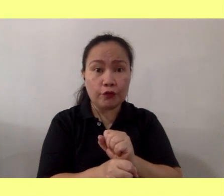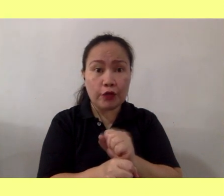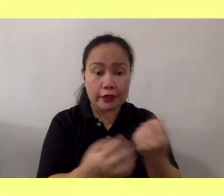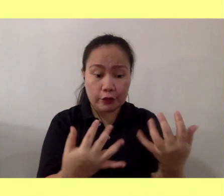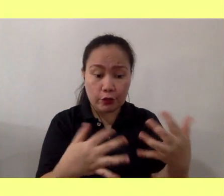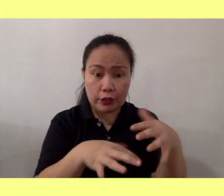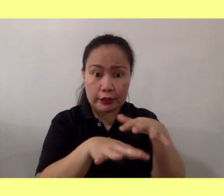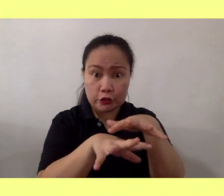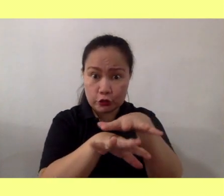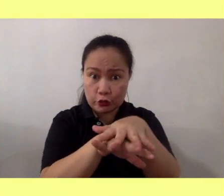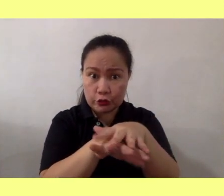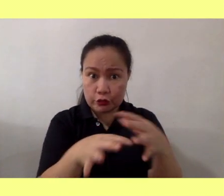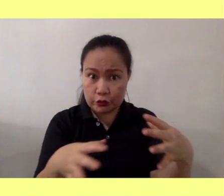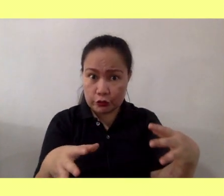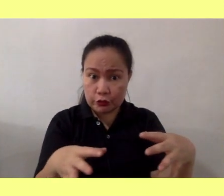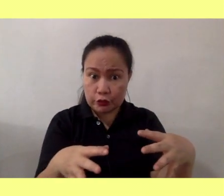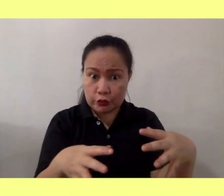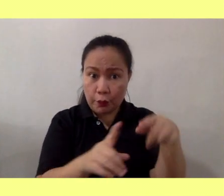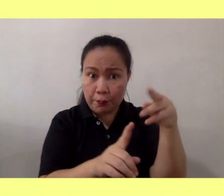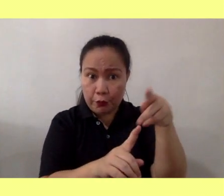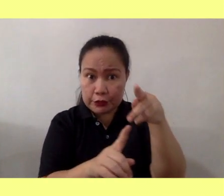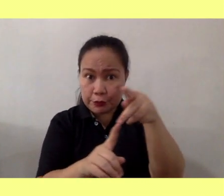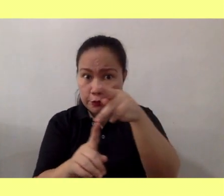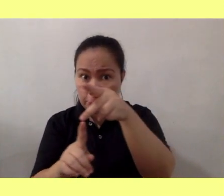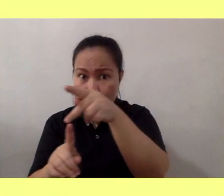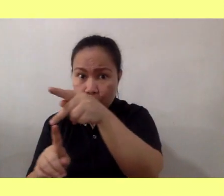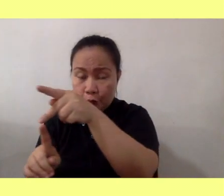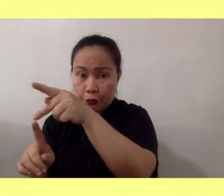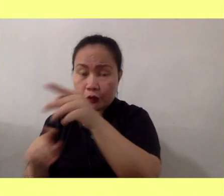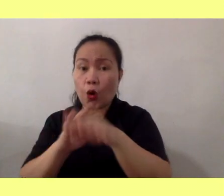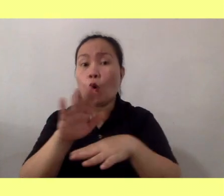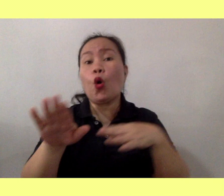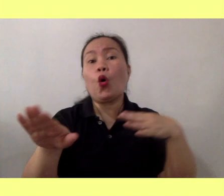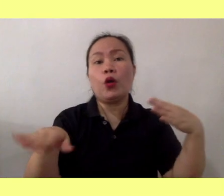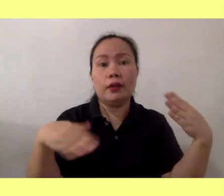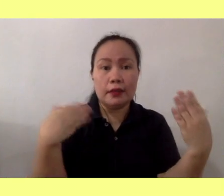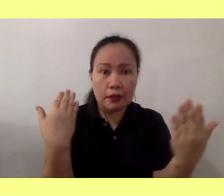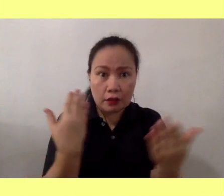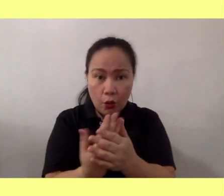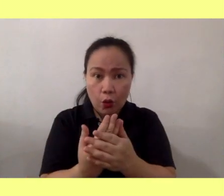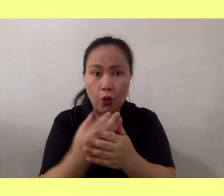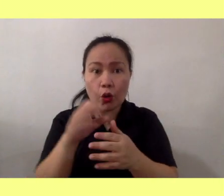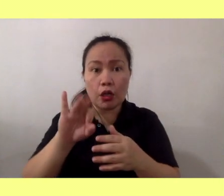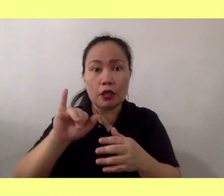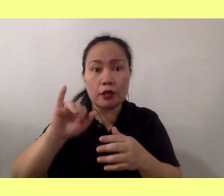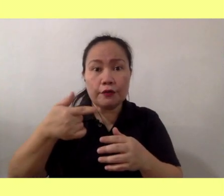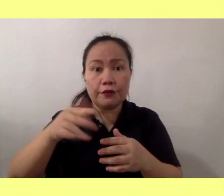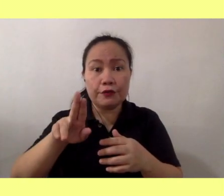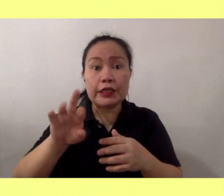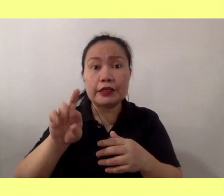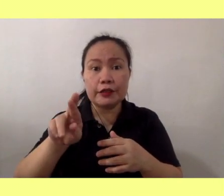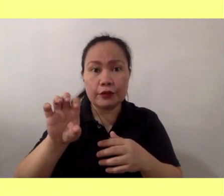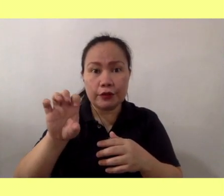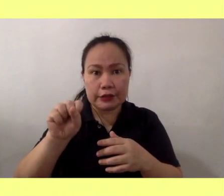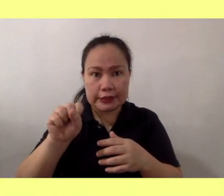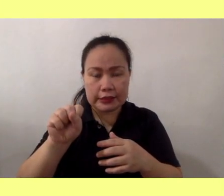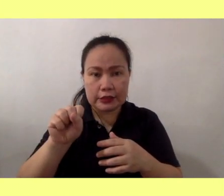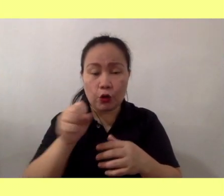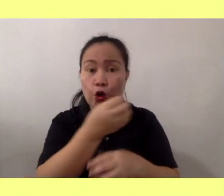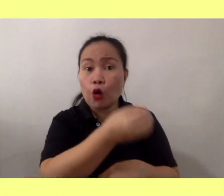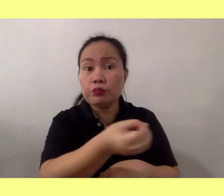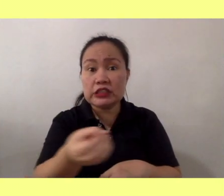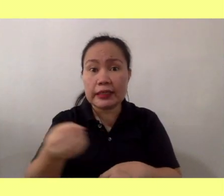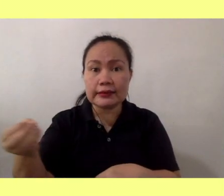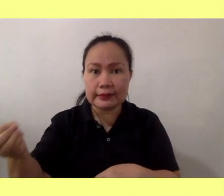or geometric figures ay nagsisimula po sa point. So, pag pinagsama-sama yun, that's why it is a collection